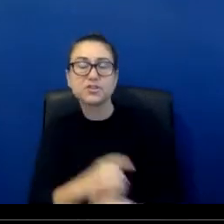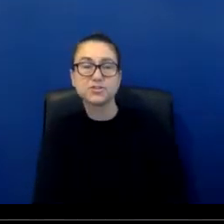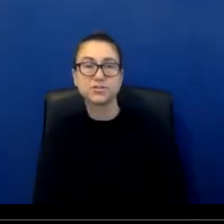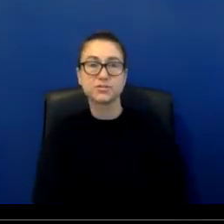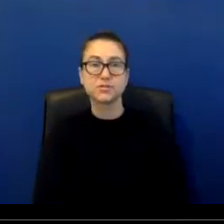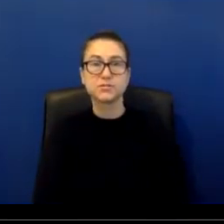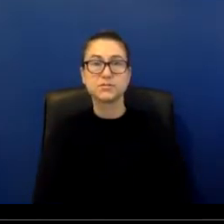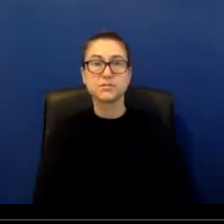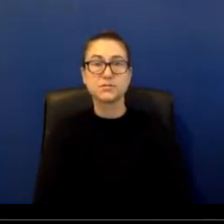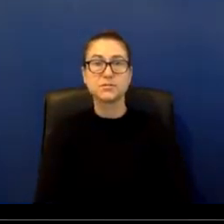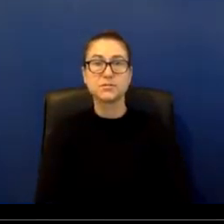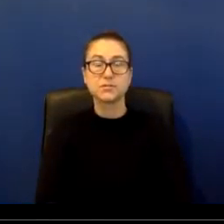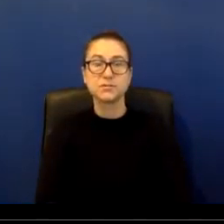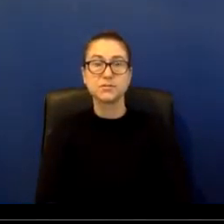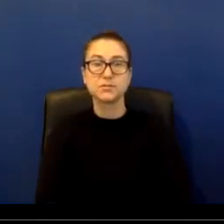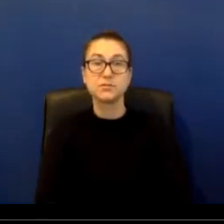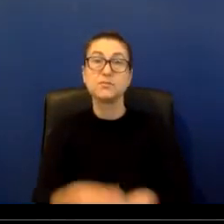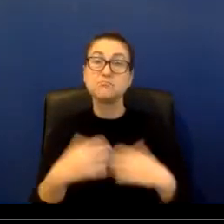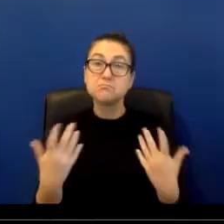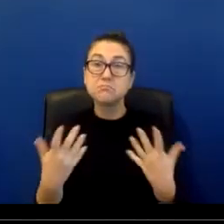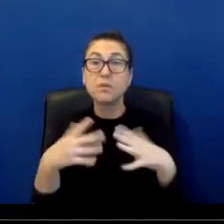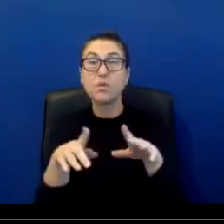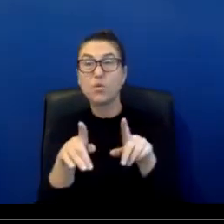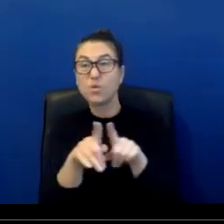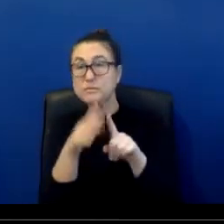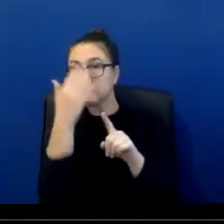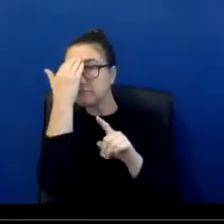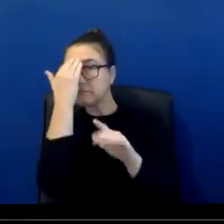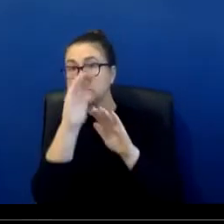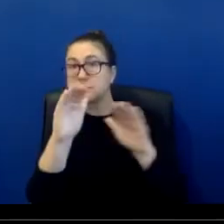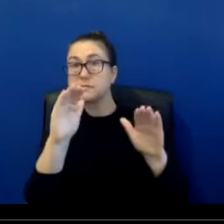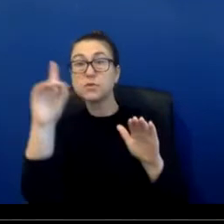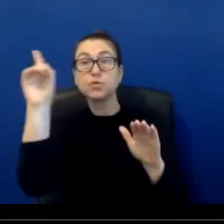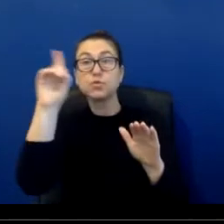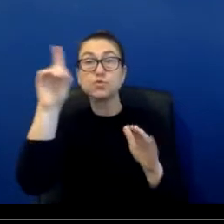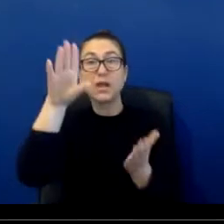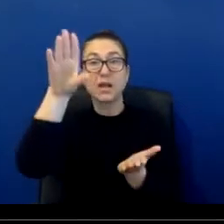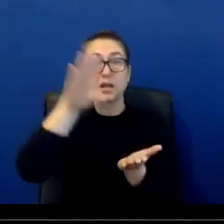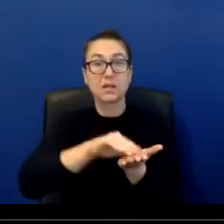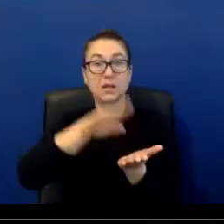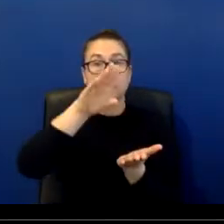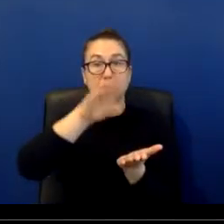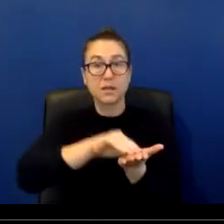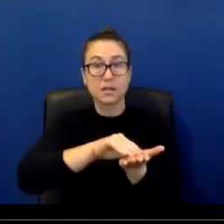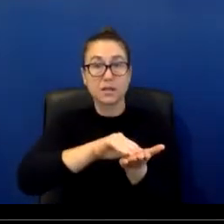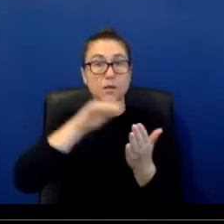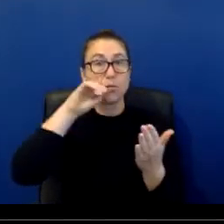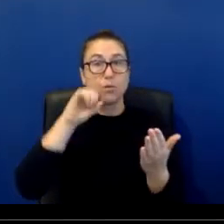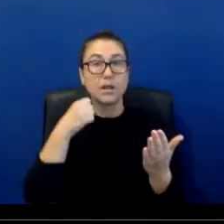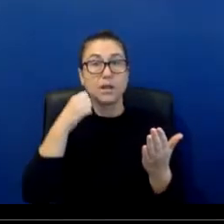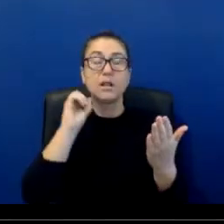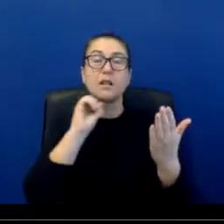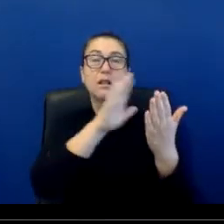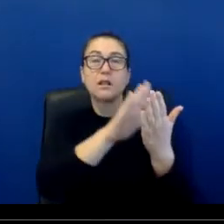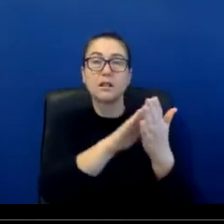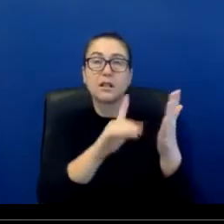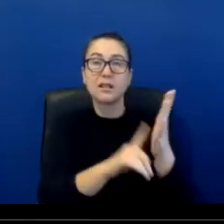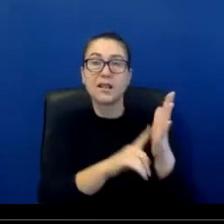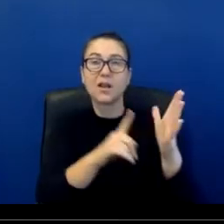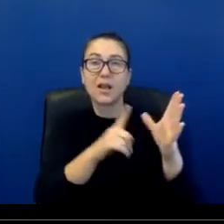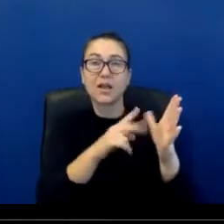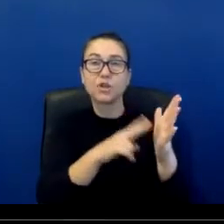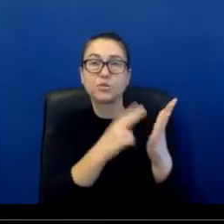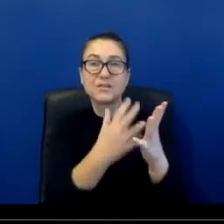So, and also just a reminder that we've recorded this webinar and it will go up on the Legal Aid New South Wales YouTube